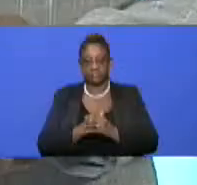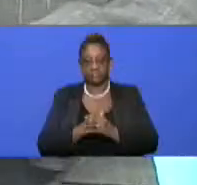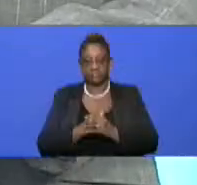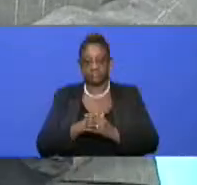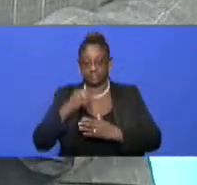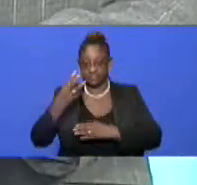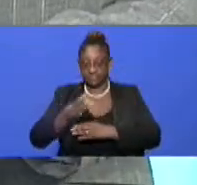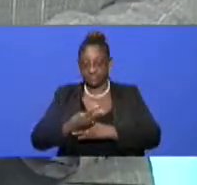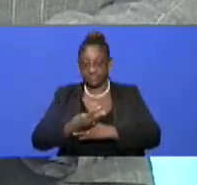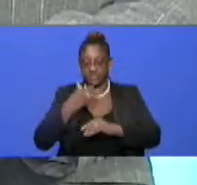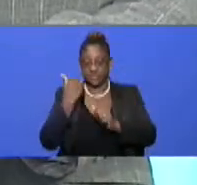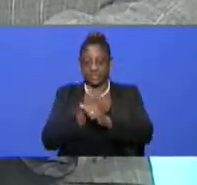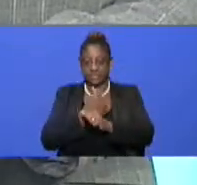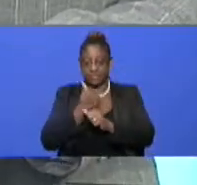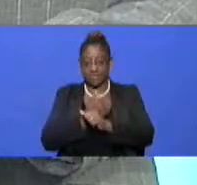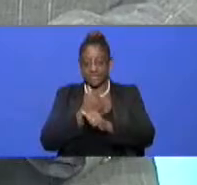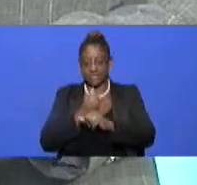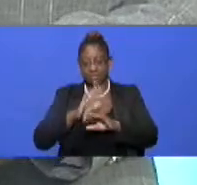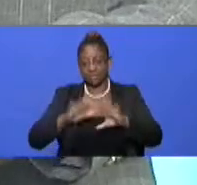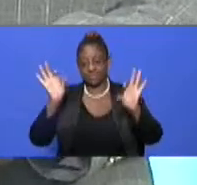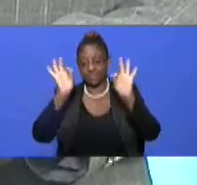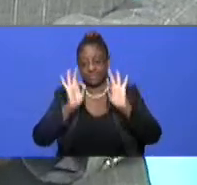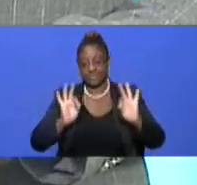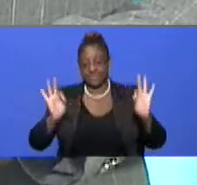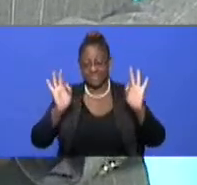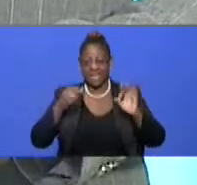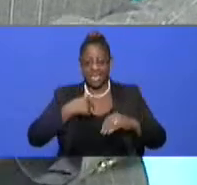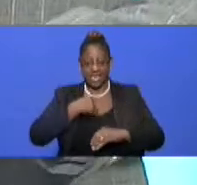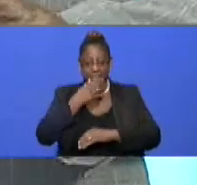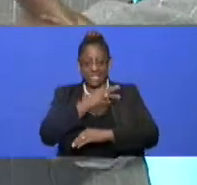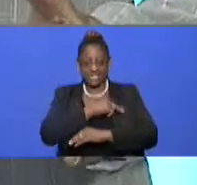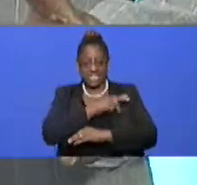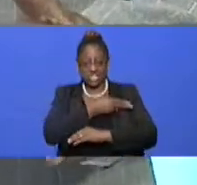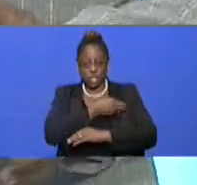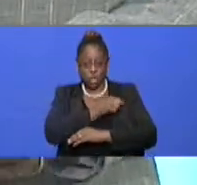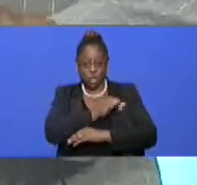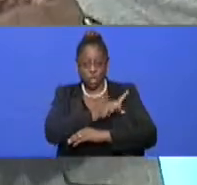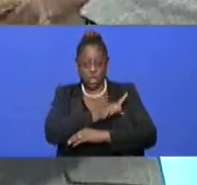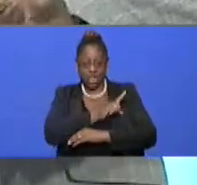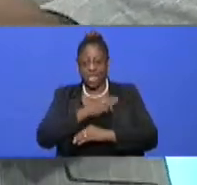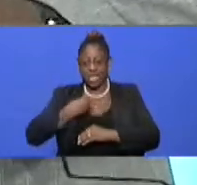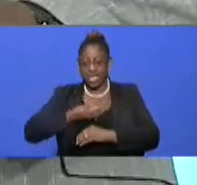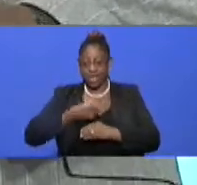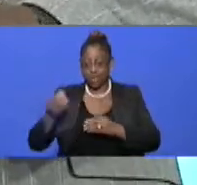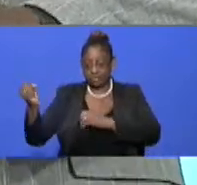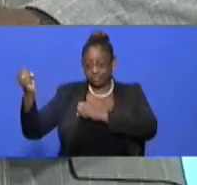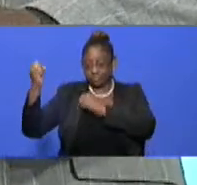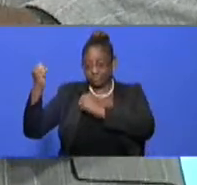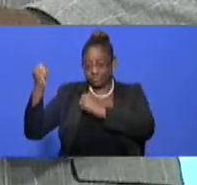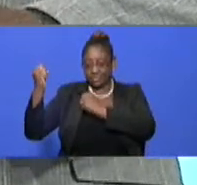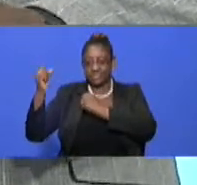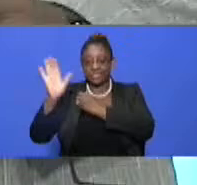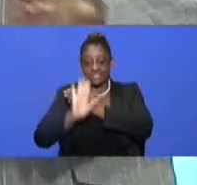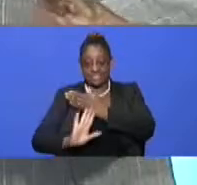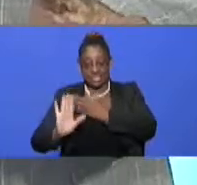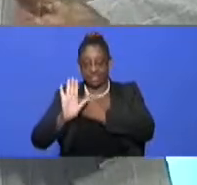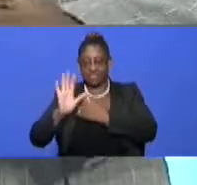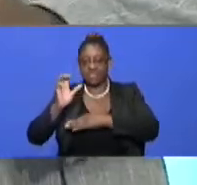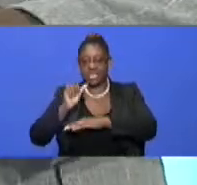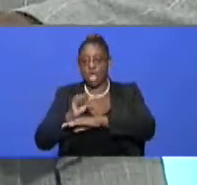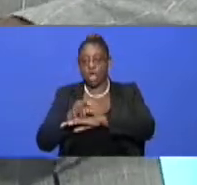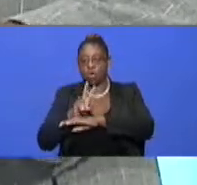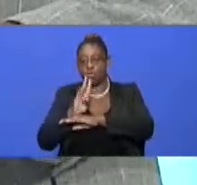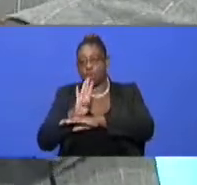Welcome to your ZNS Total Sports Check on a Friday, everybody. I'm Marcellus Hall, our bodybuilding team, currently safely in Aruba, getting ready